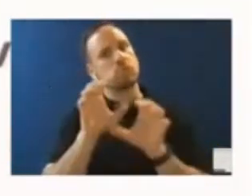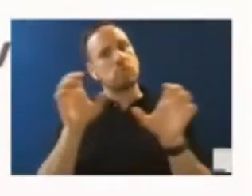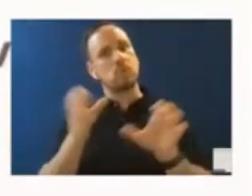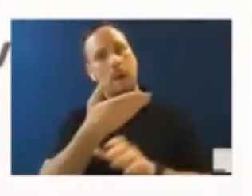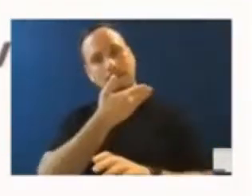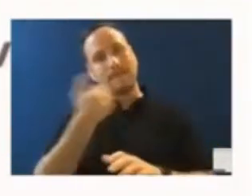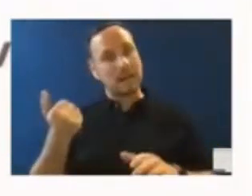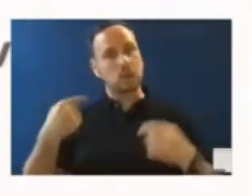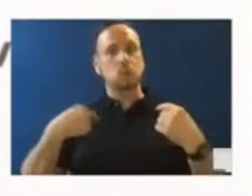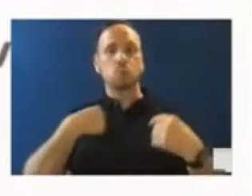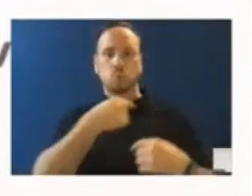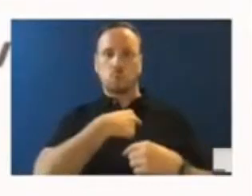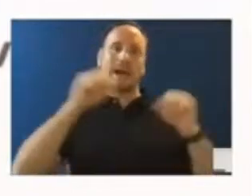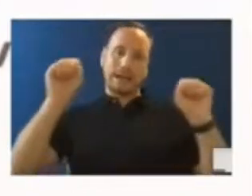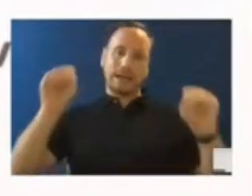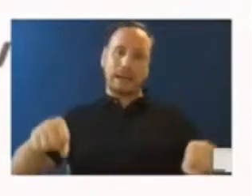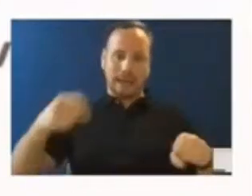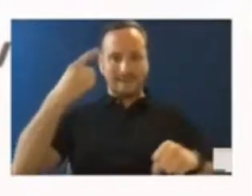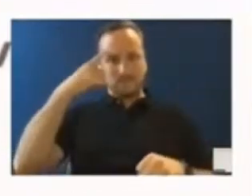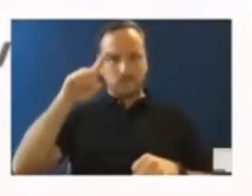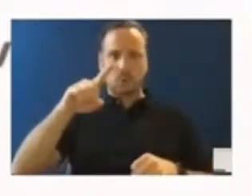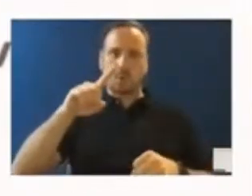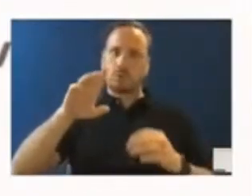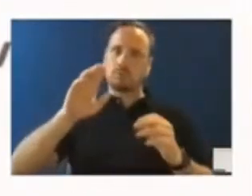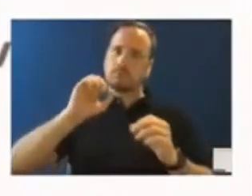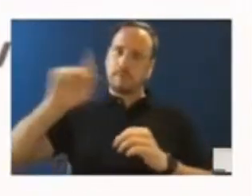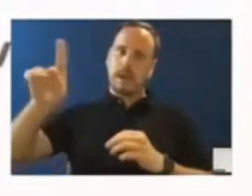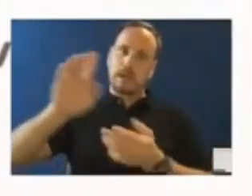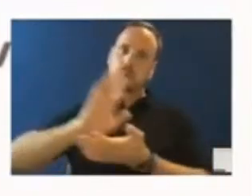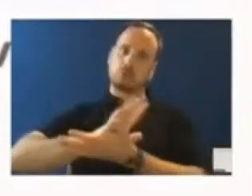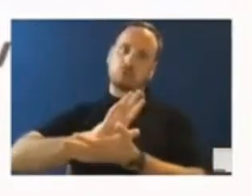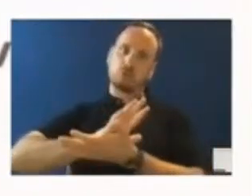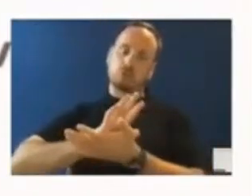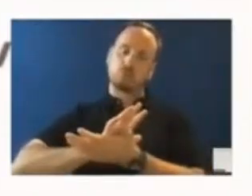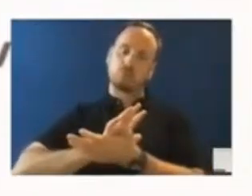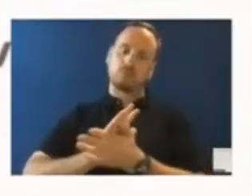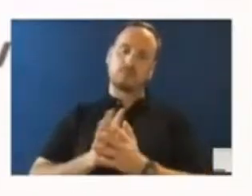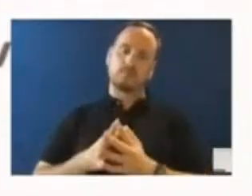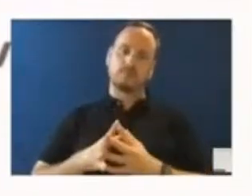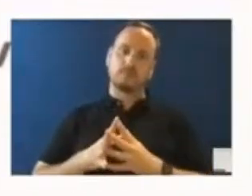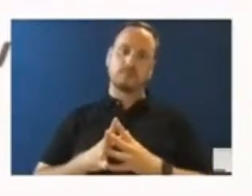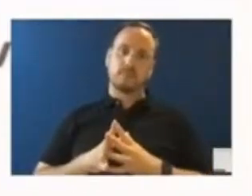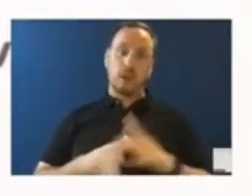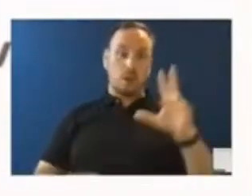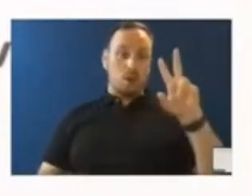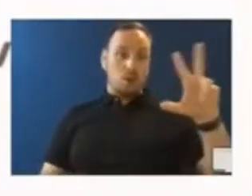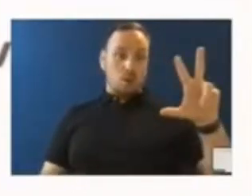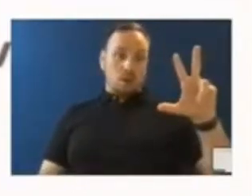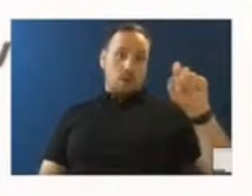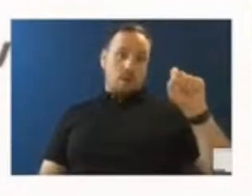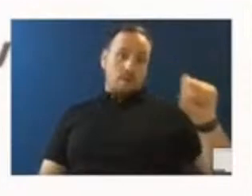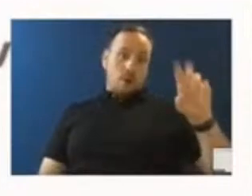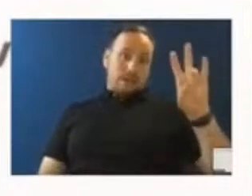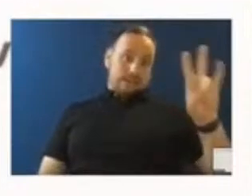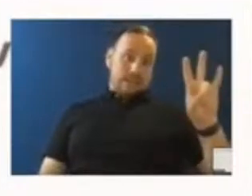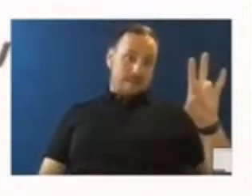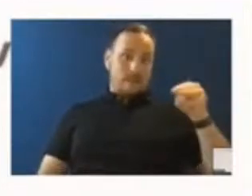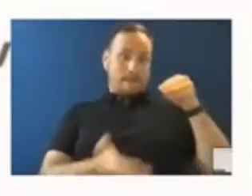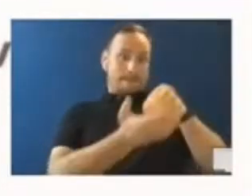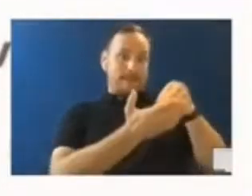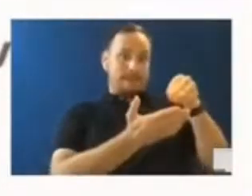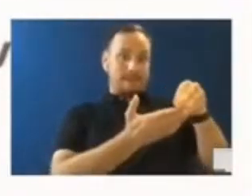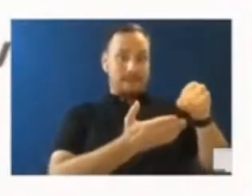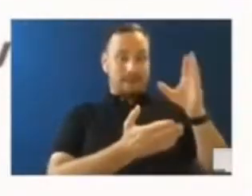back to school. This $3.7 million will not be the last dollar figure you will see because we will continue to restock